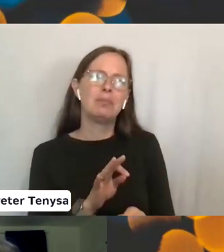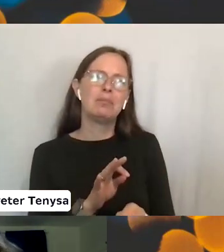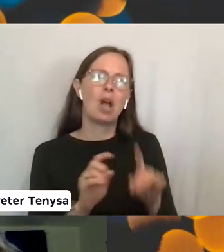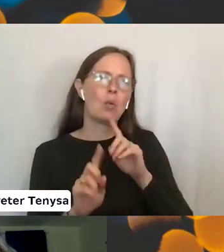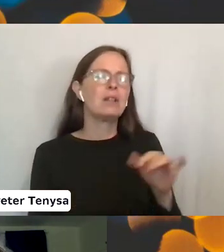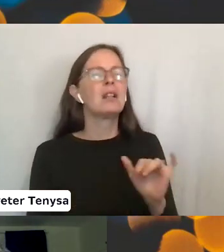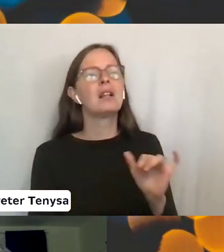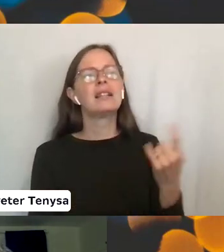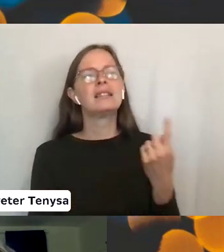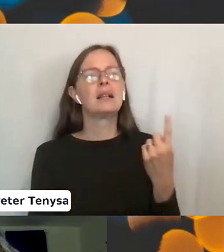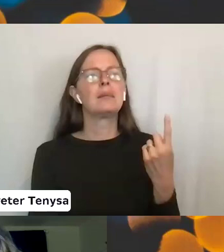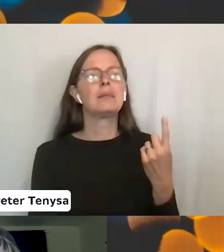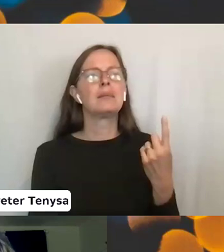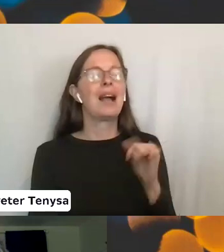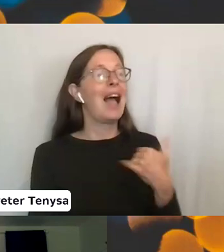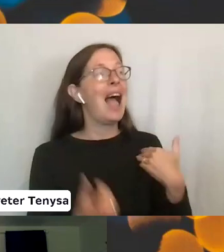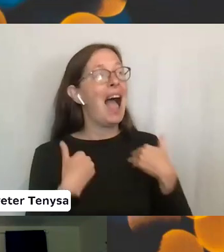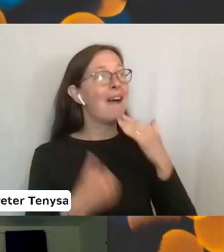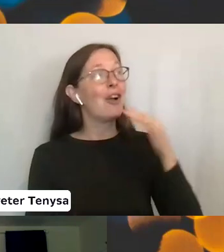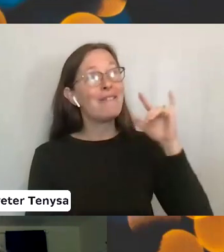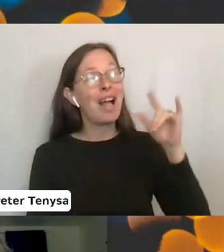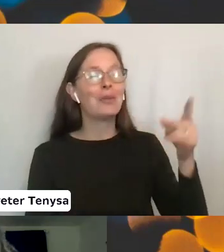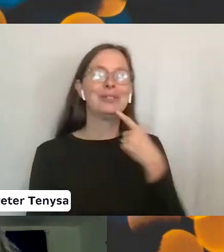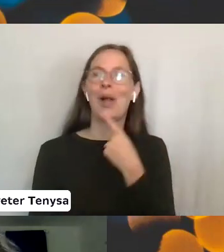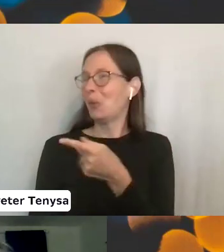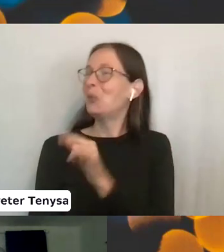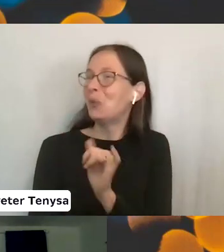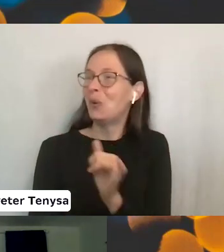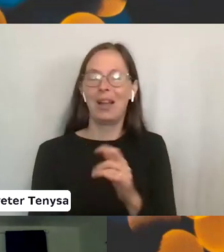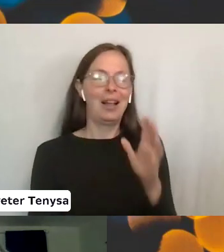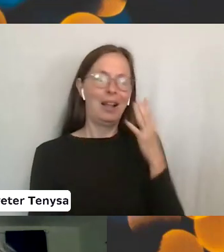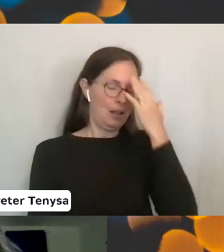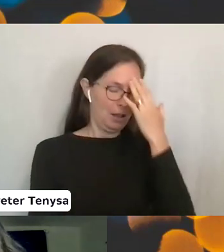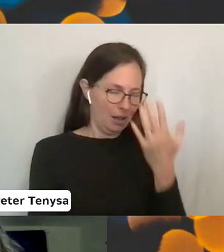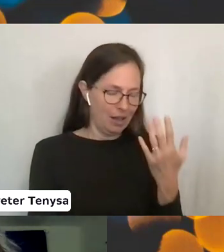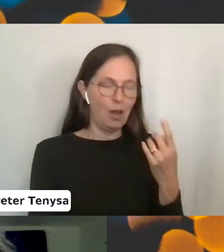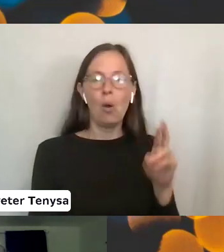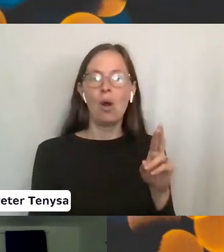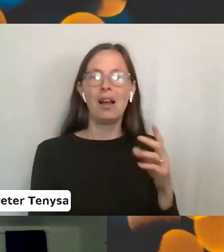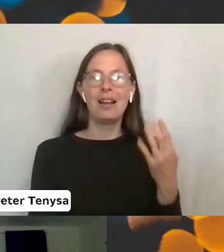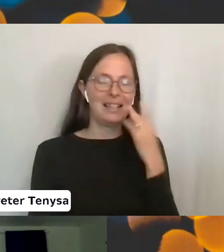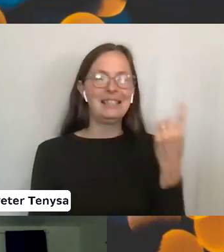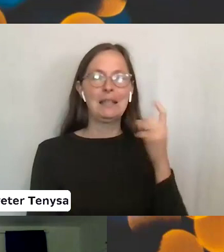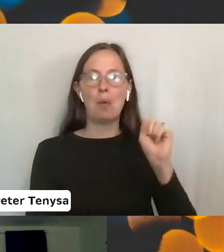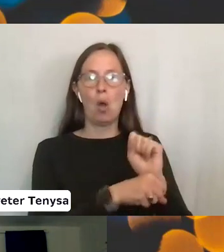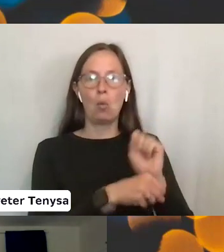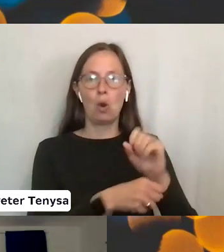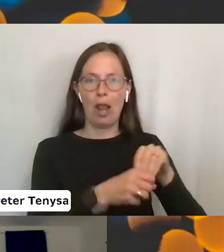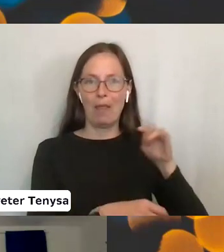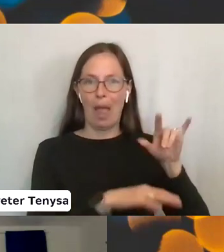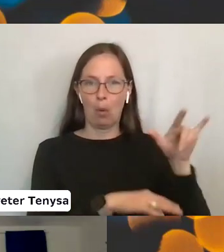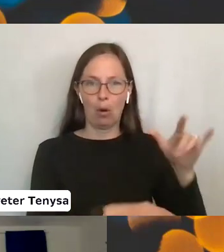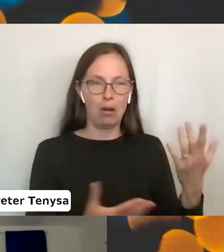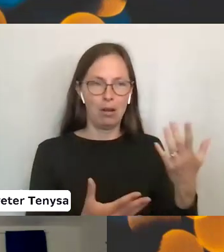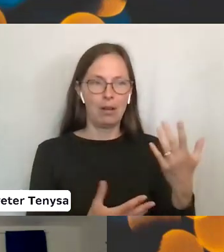when somebody says, have a good flight, and you say, you too. But it's like, somebody working at Jamba Juice or something,